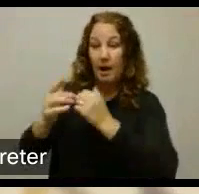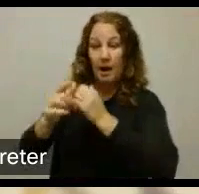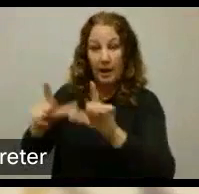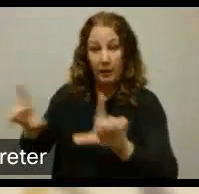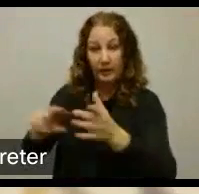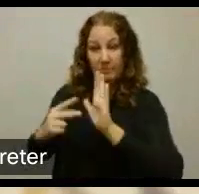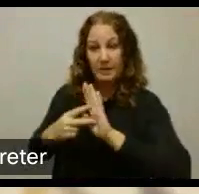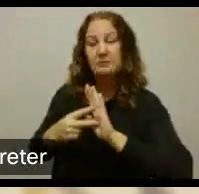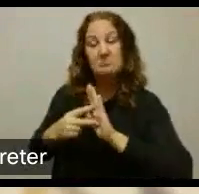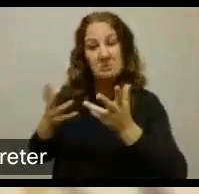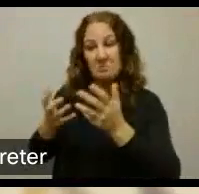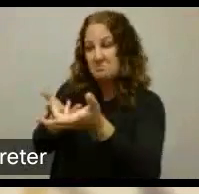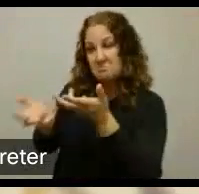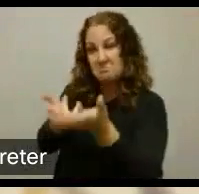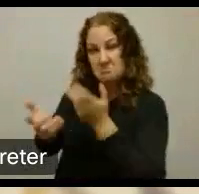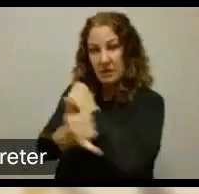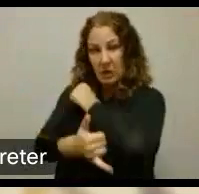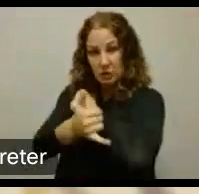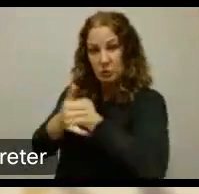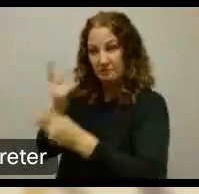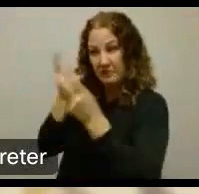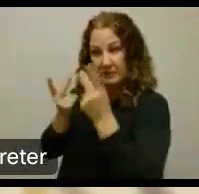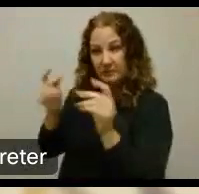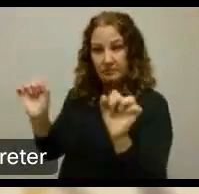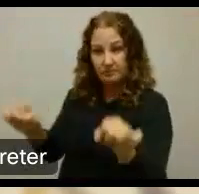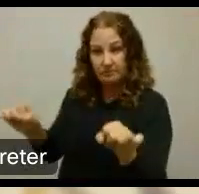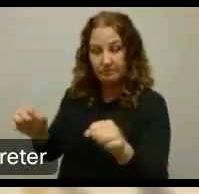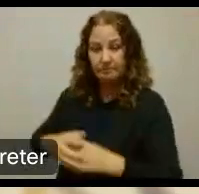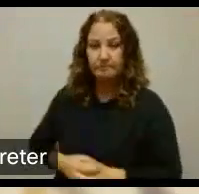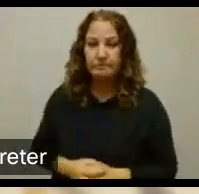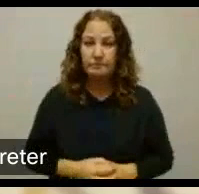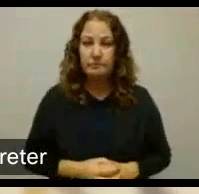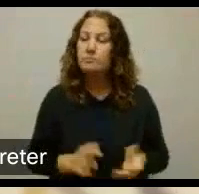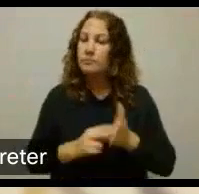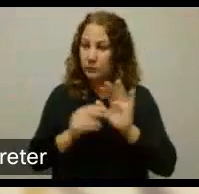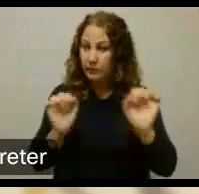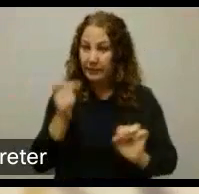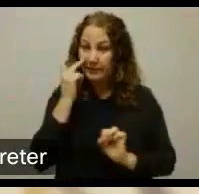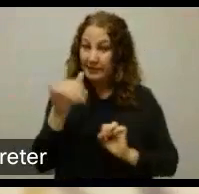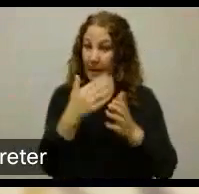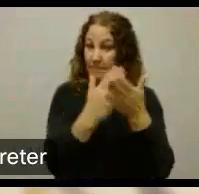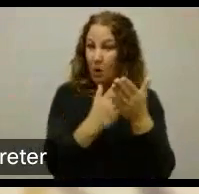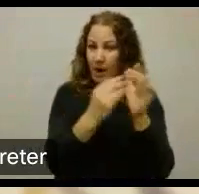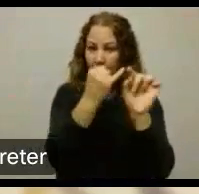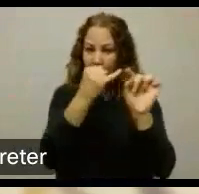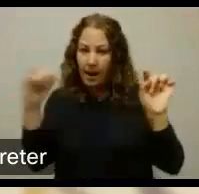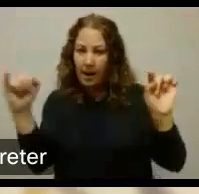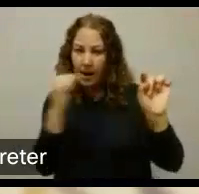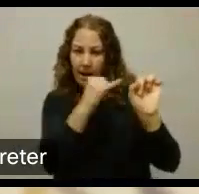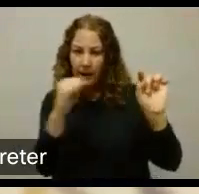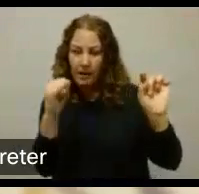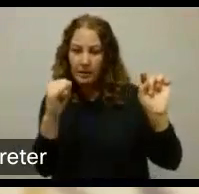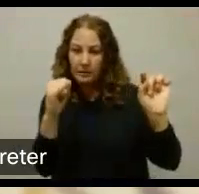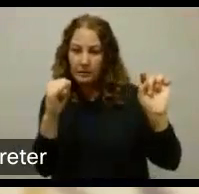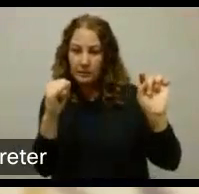better engage with the country you are visiting. So you can see how that part is underlined, and then the